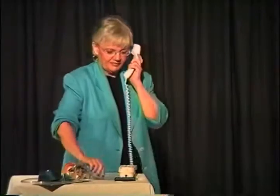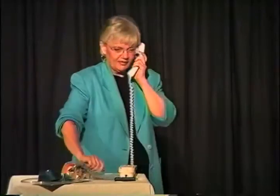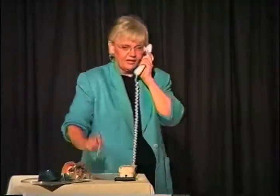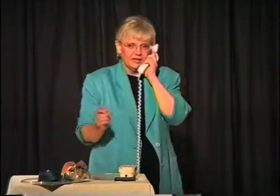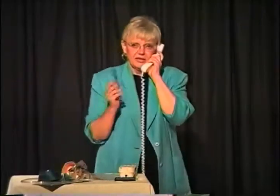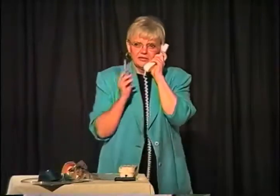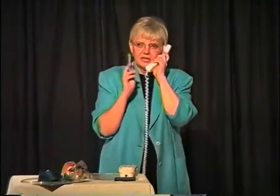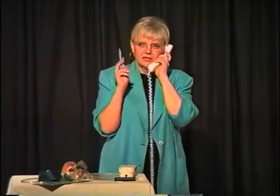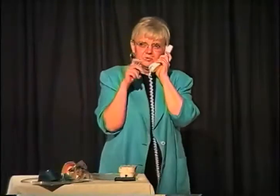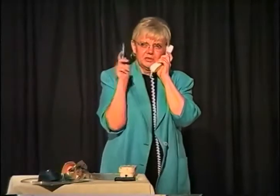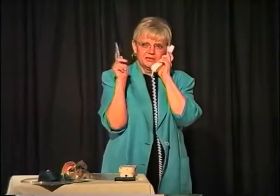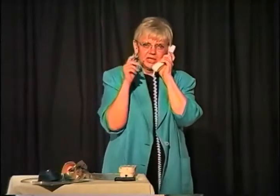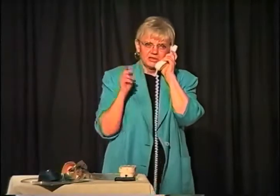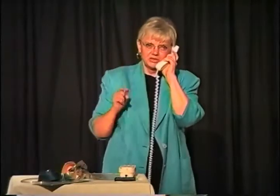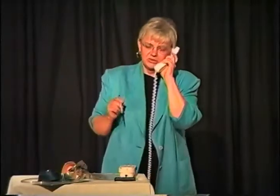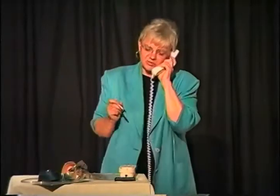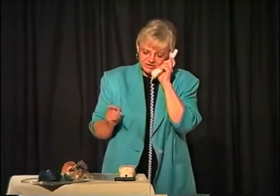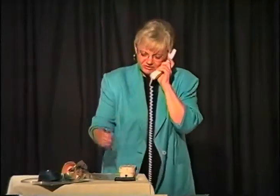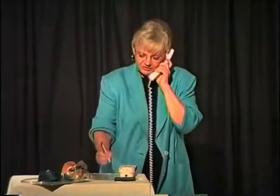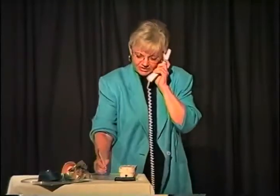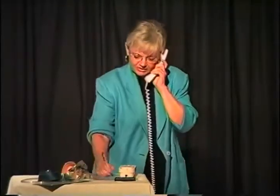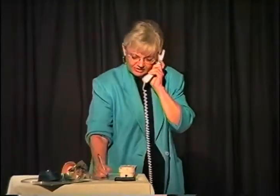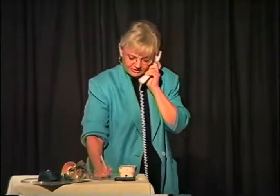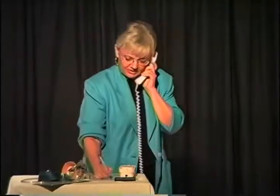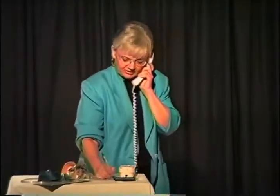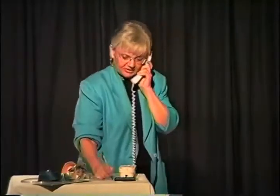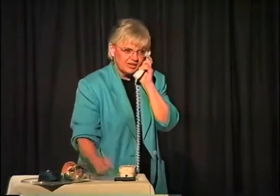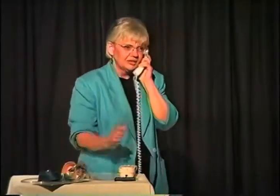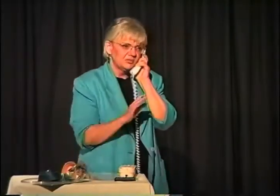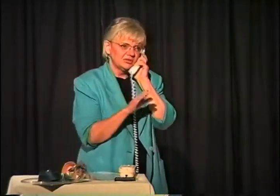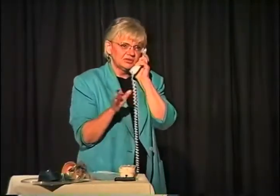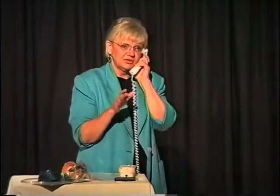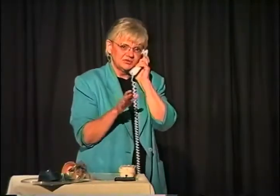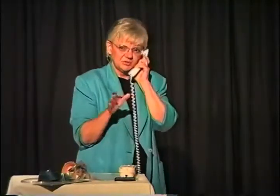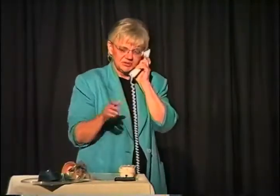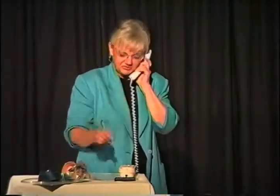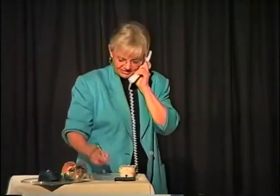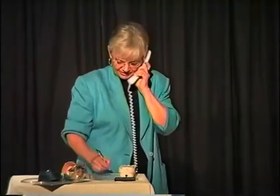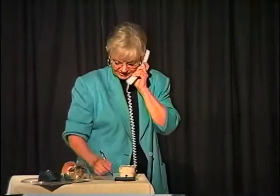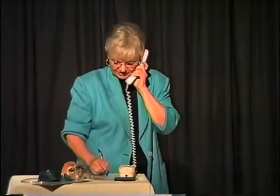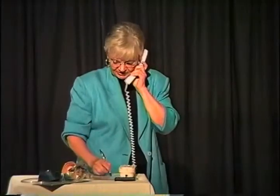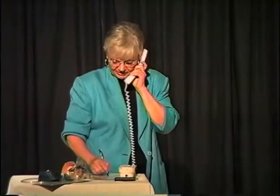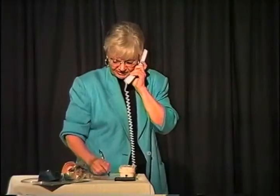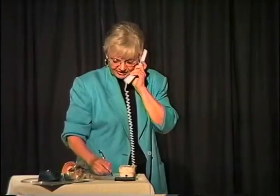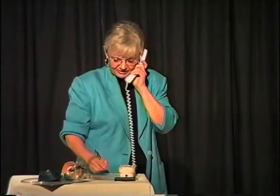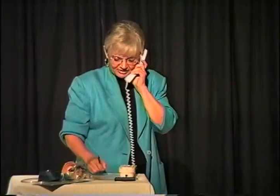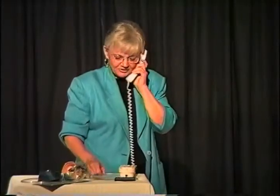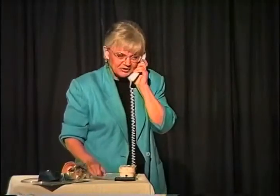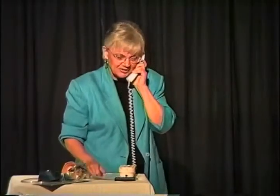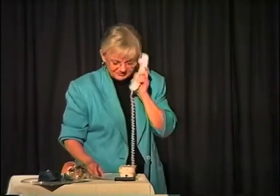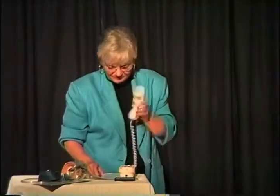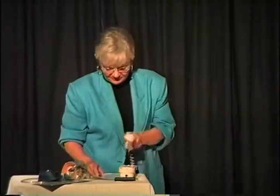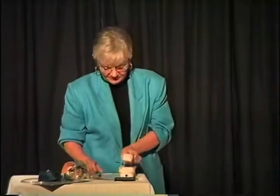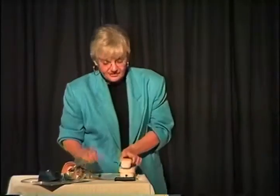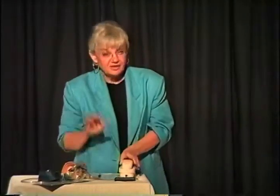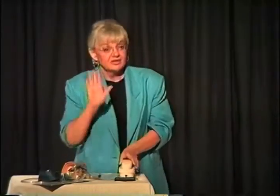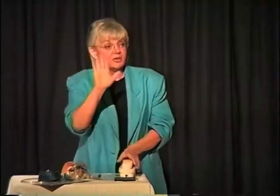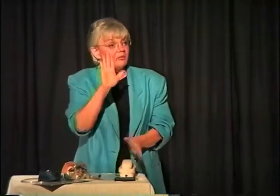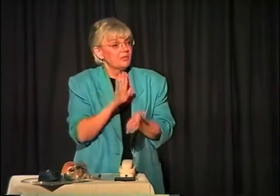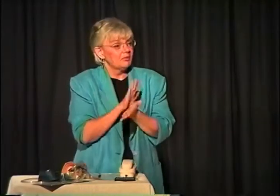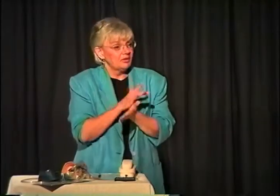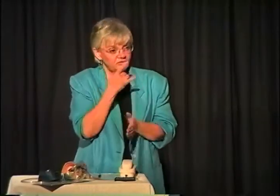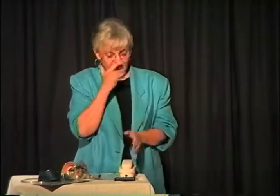Men do some pretty strange things. There are other strange things that go on with the telephone as well. I've noticed this writing behavior that happens while people are on the